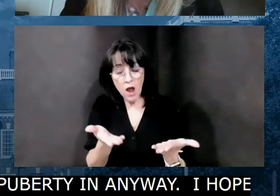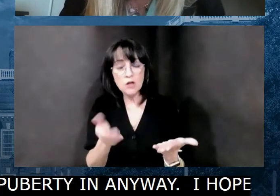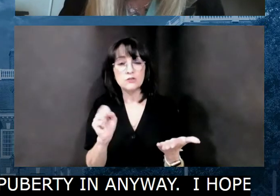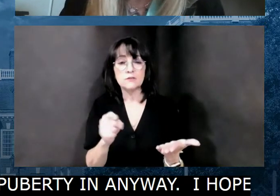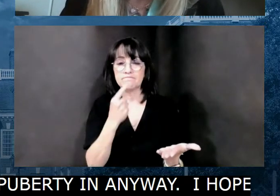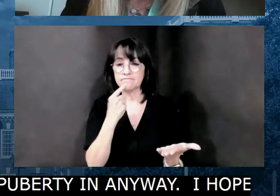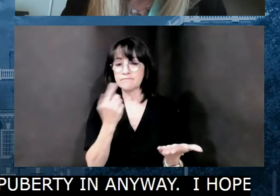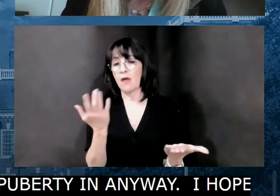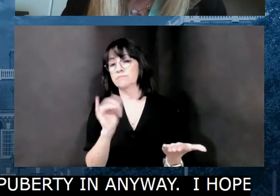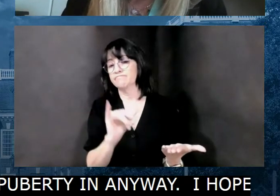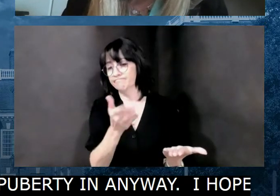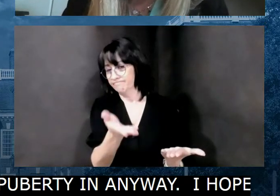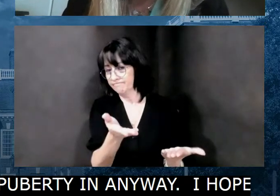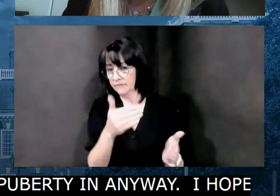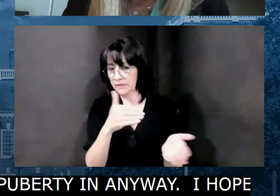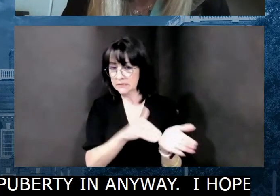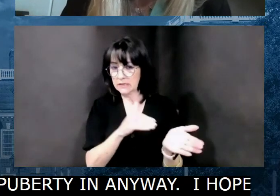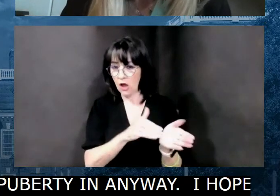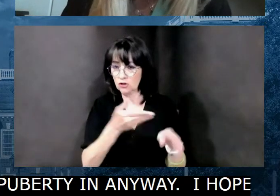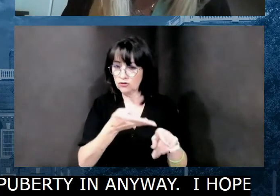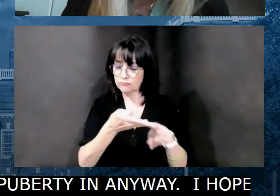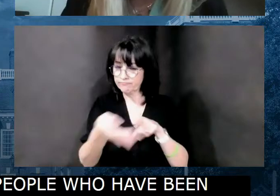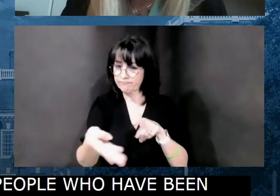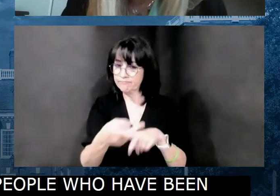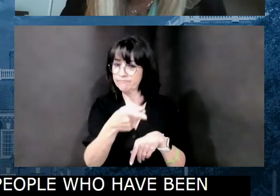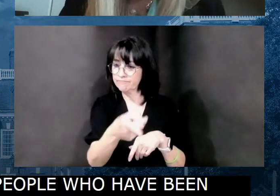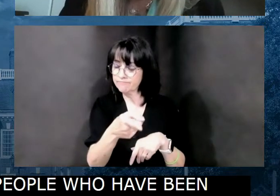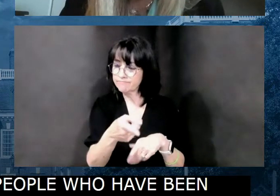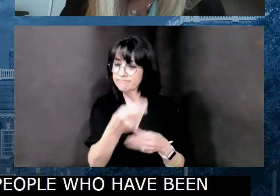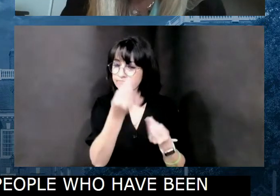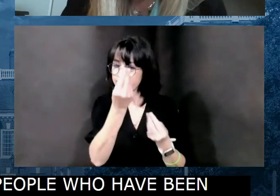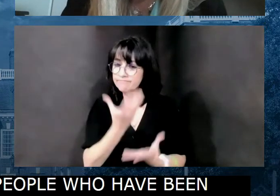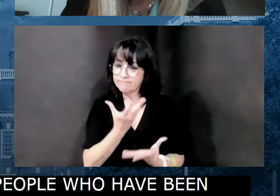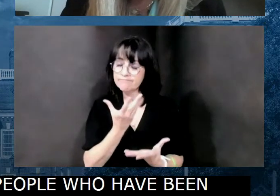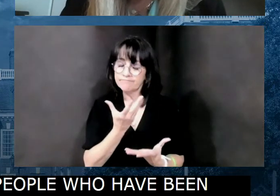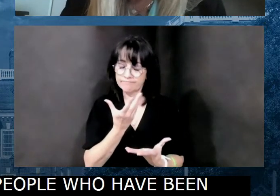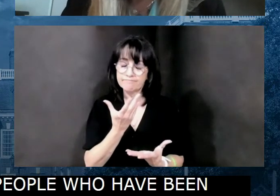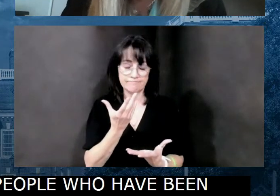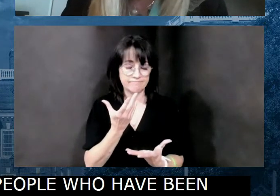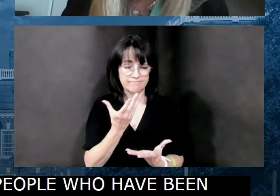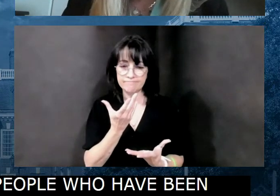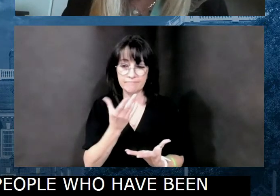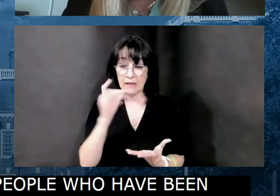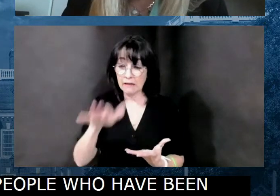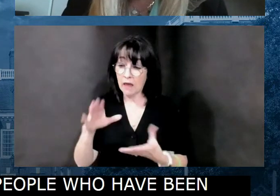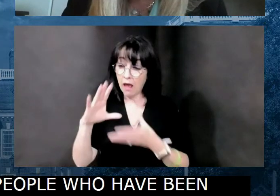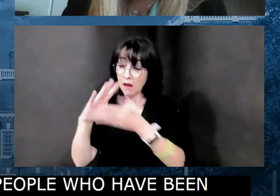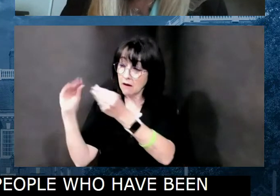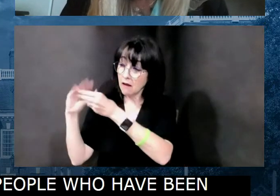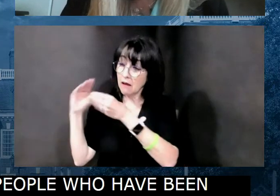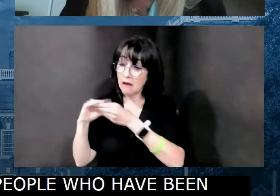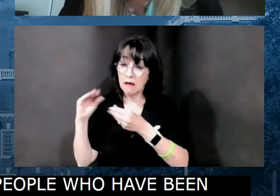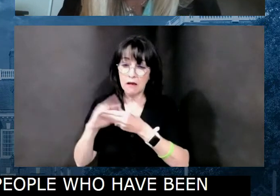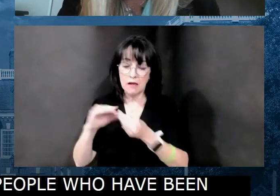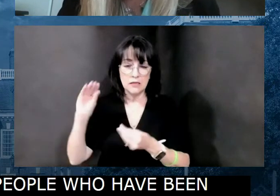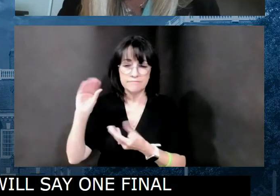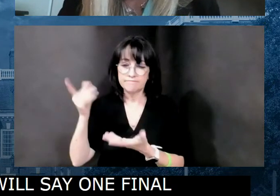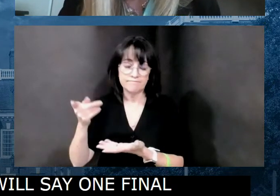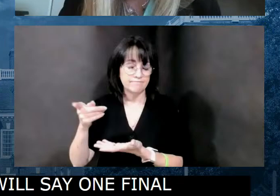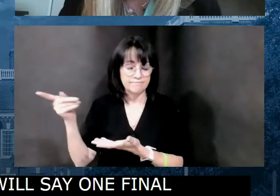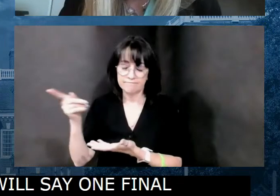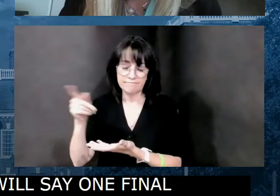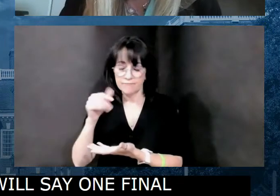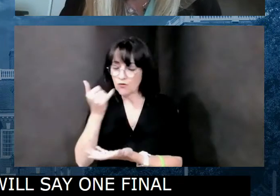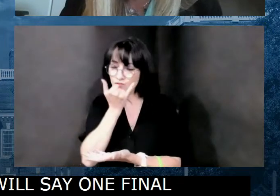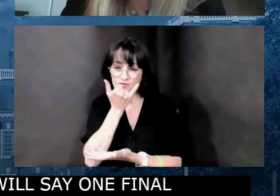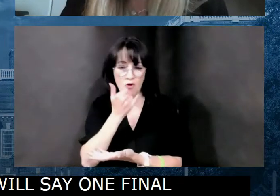concerned about these vaccines. I will say one final perceived barrier that I've been hearing about is that there are many people who think